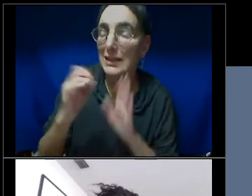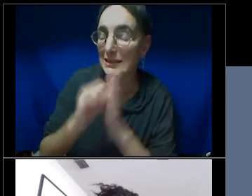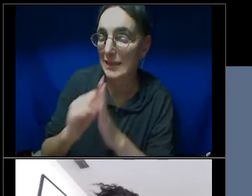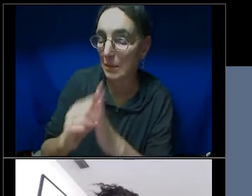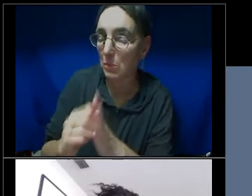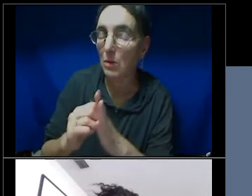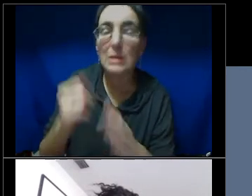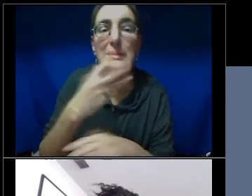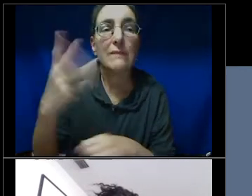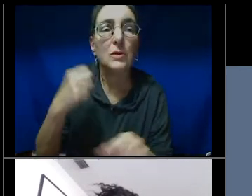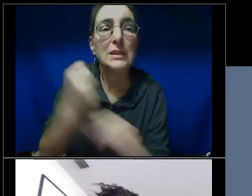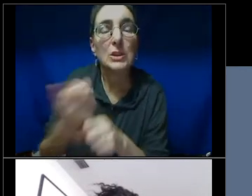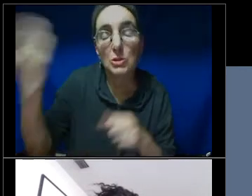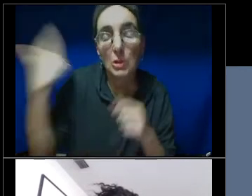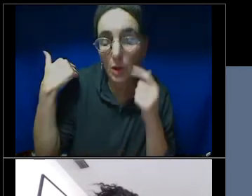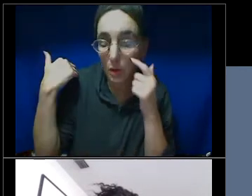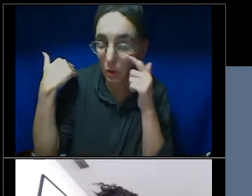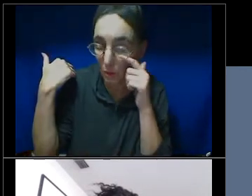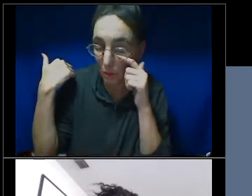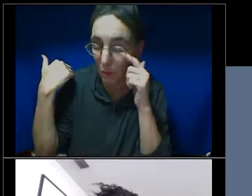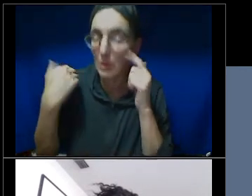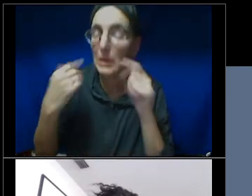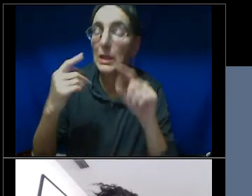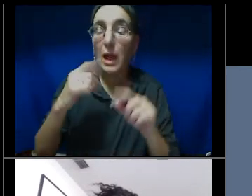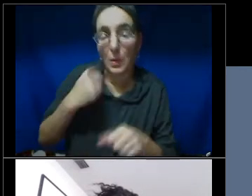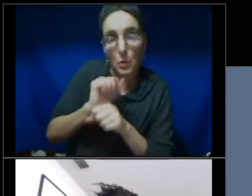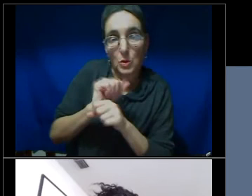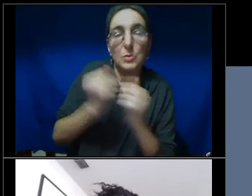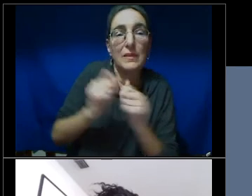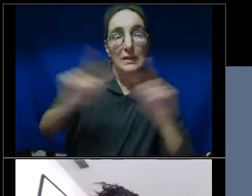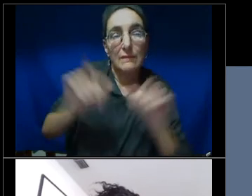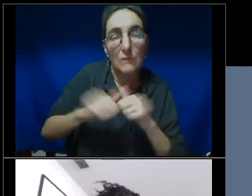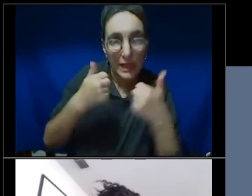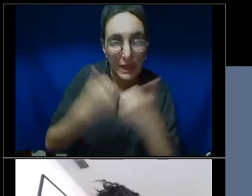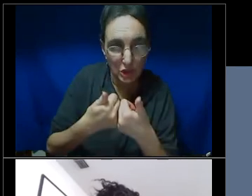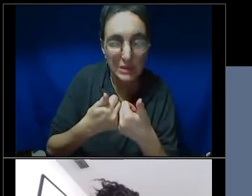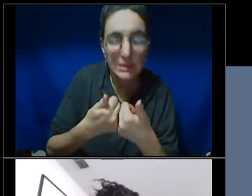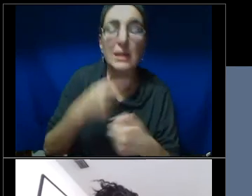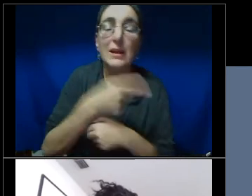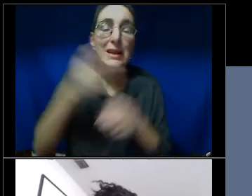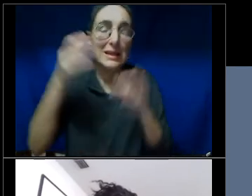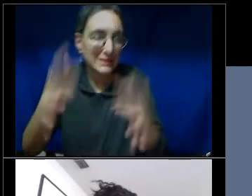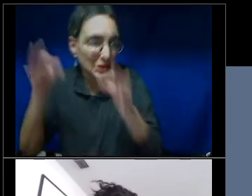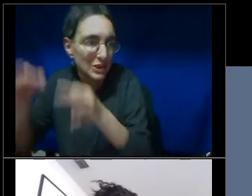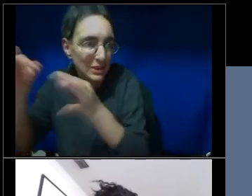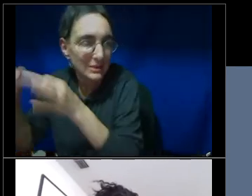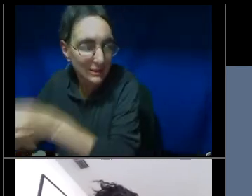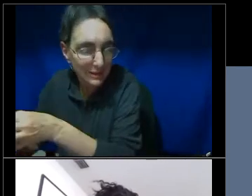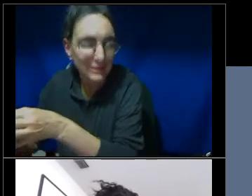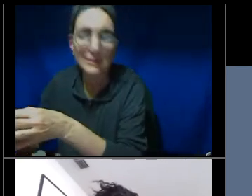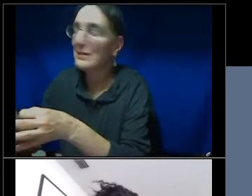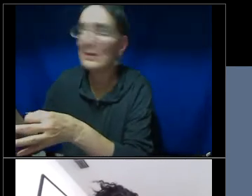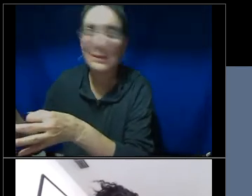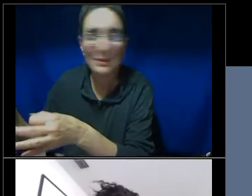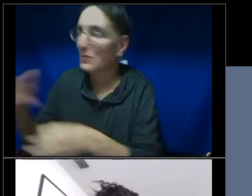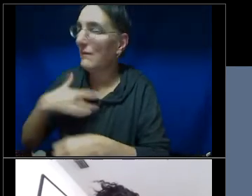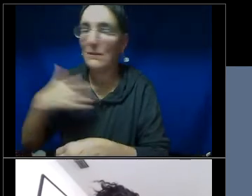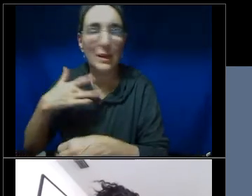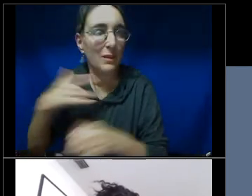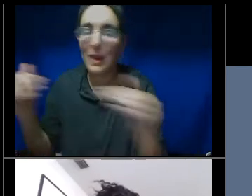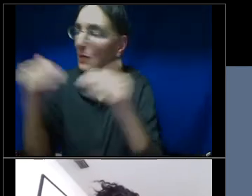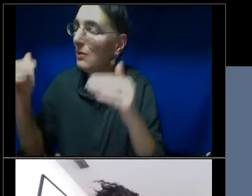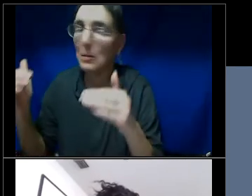years ago at Sandag, when it was a different agency, that the decisions were being made in a way that we don't feel was equitable, that there were a lot